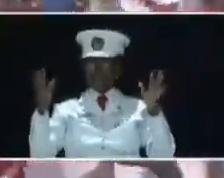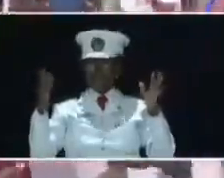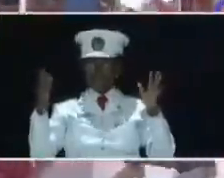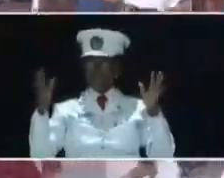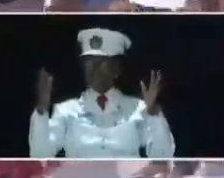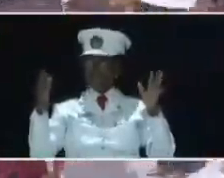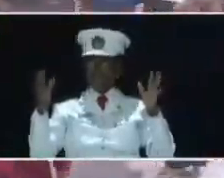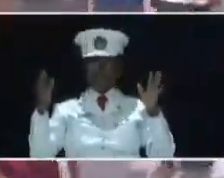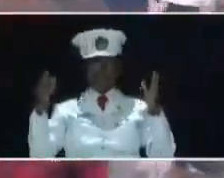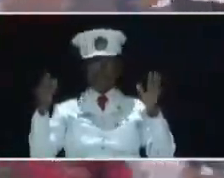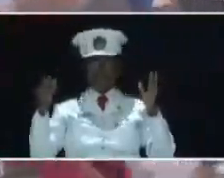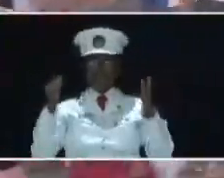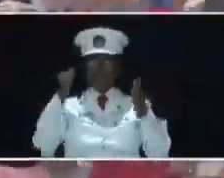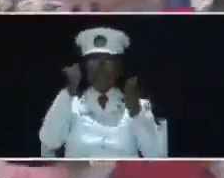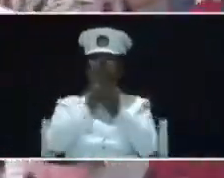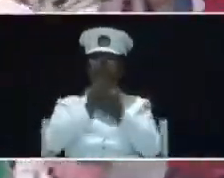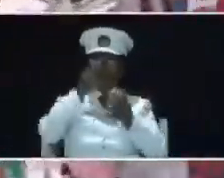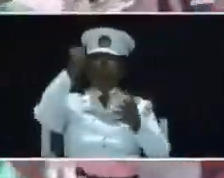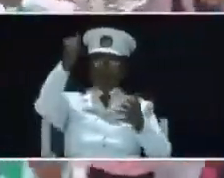Amen.